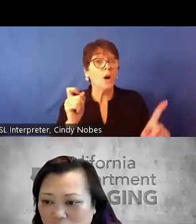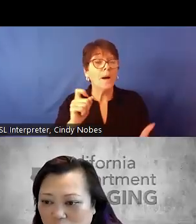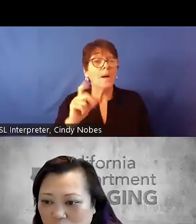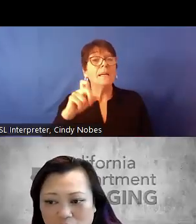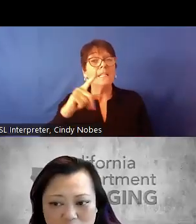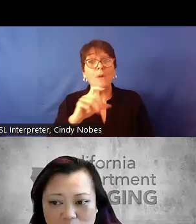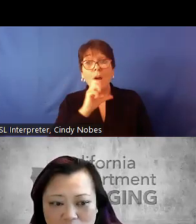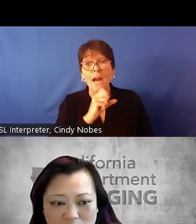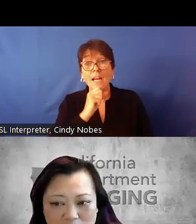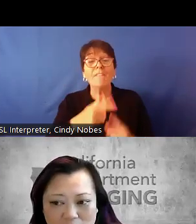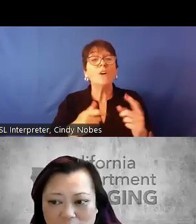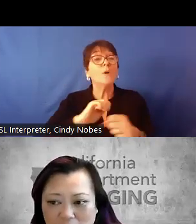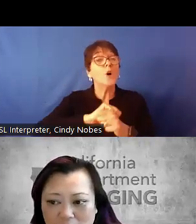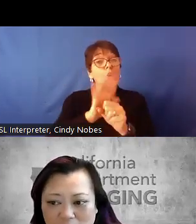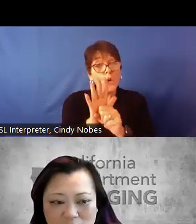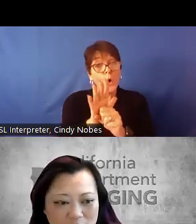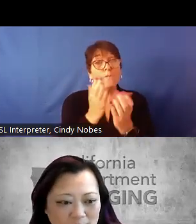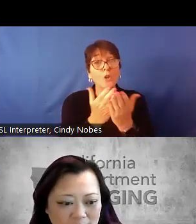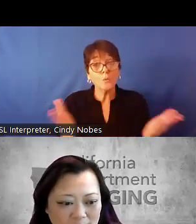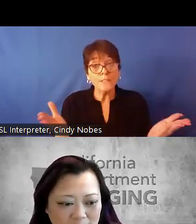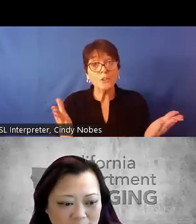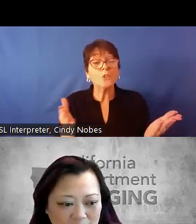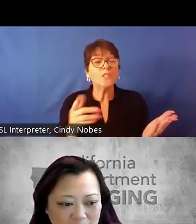some additional COVID resources that we have outlined on the page.